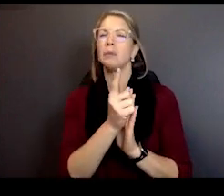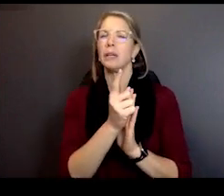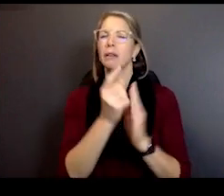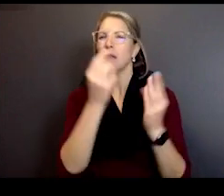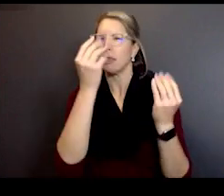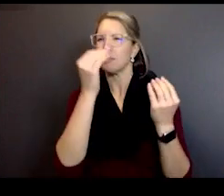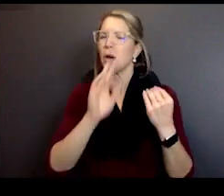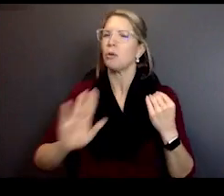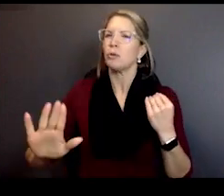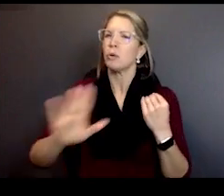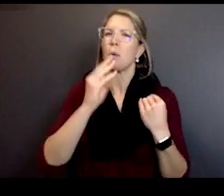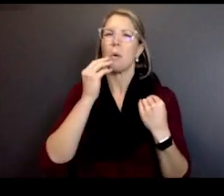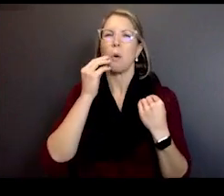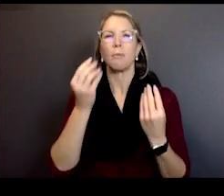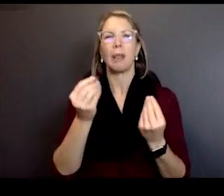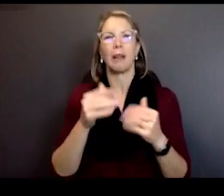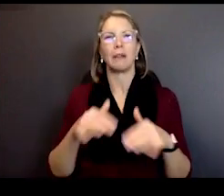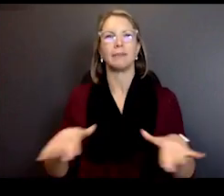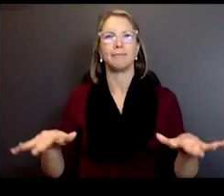you are joining us from.